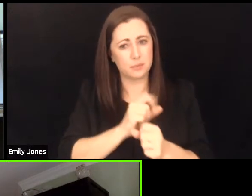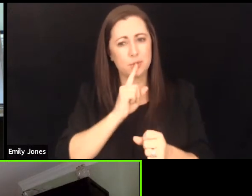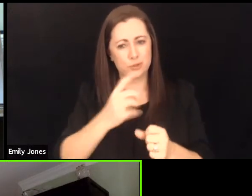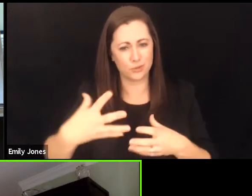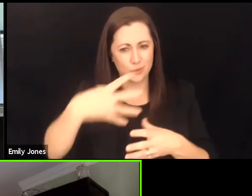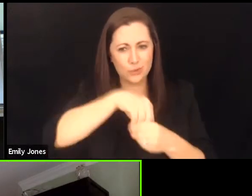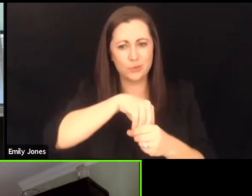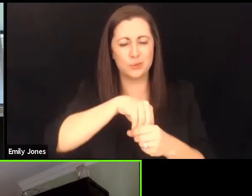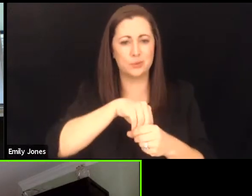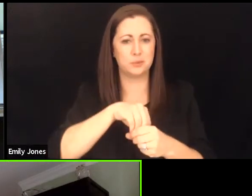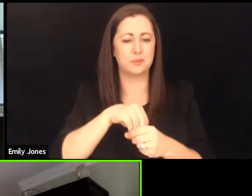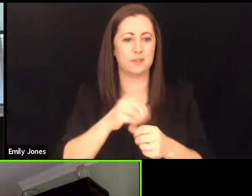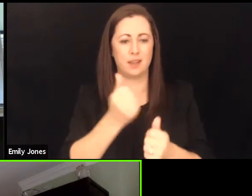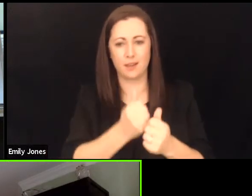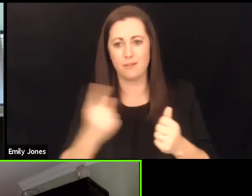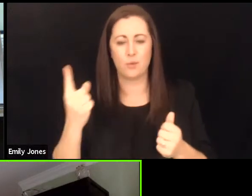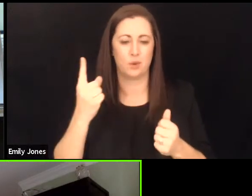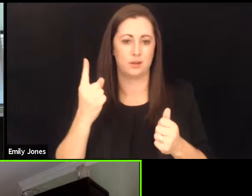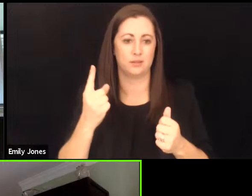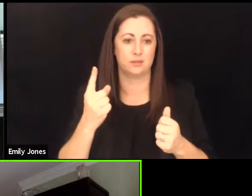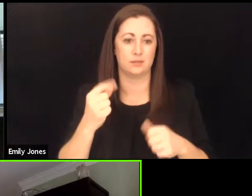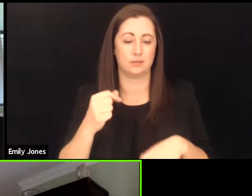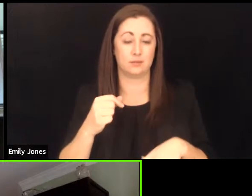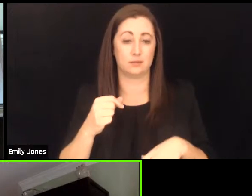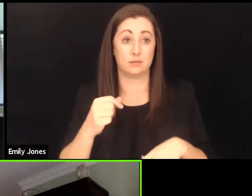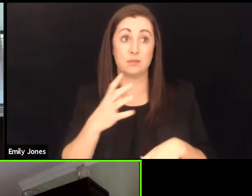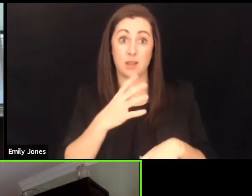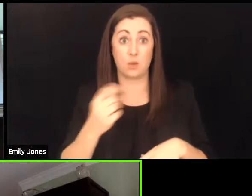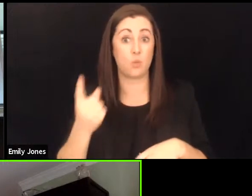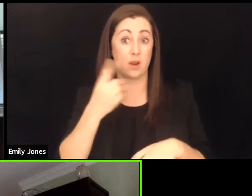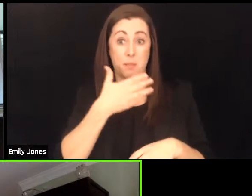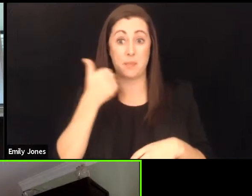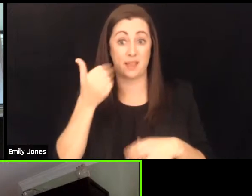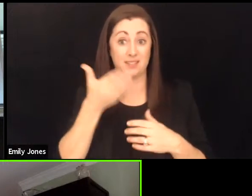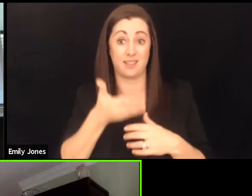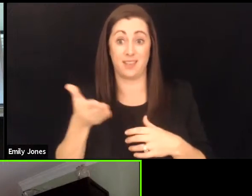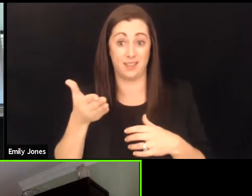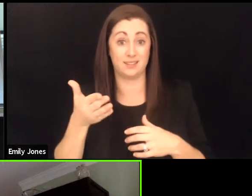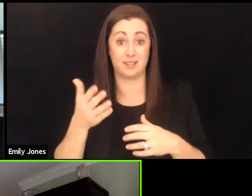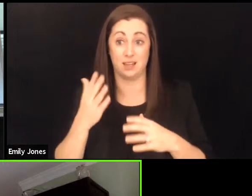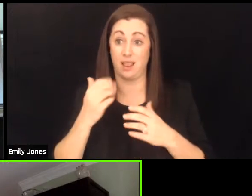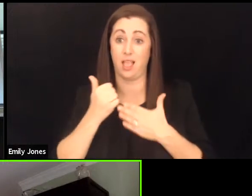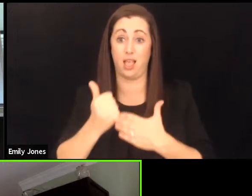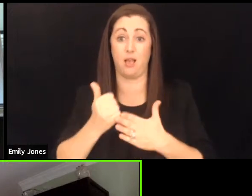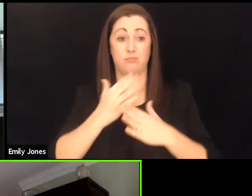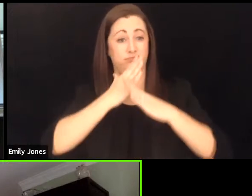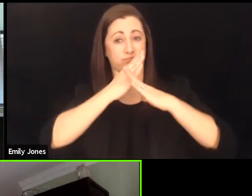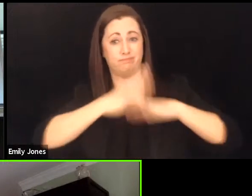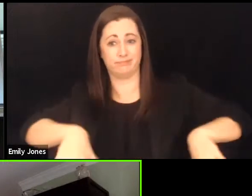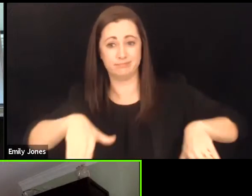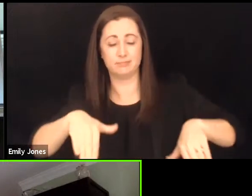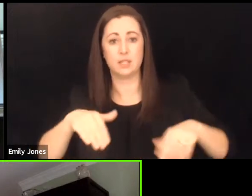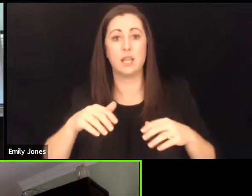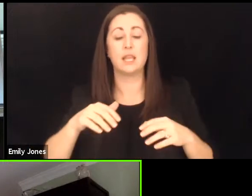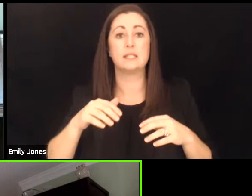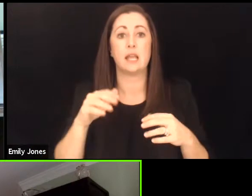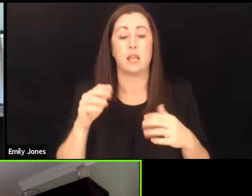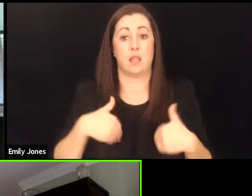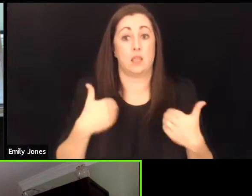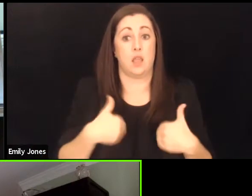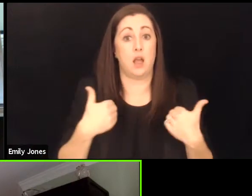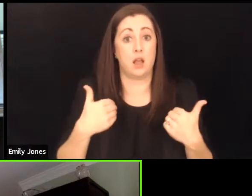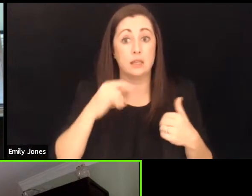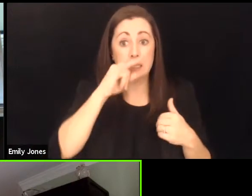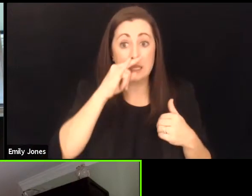In fact, one of the best things breaking down attitudinal barriers in the past have been young kids now are integrated with kids with disabilities in